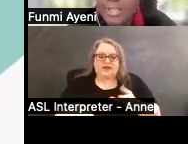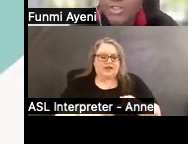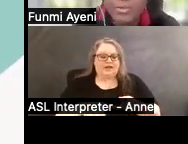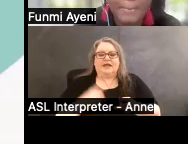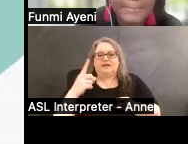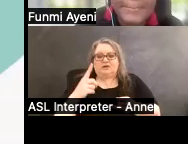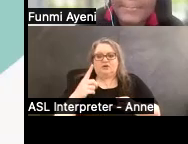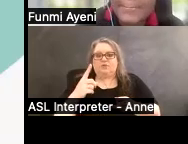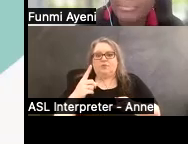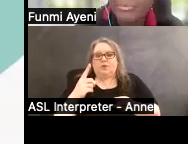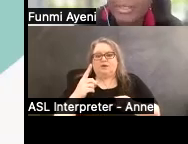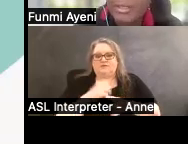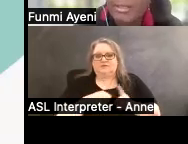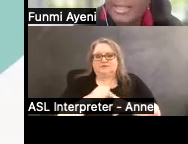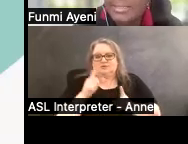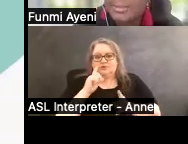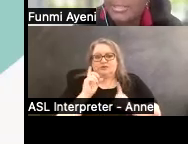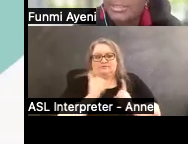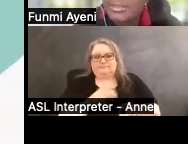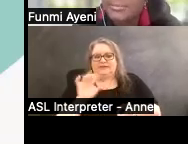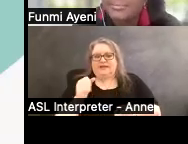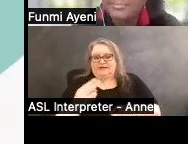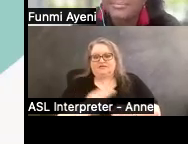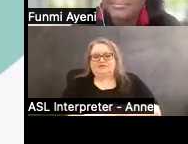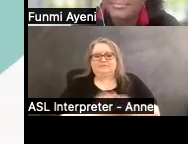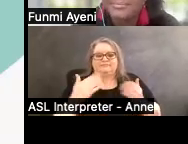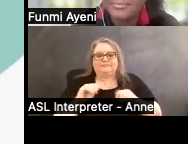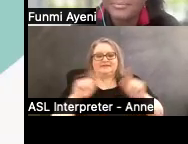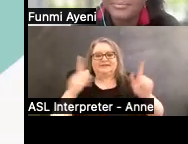instance, cash. Next slide, please.